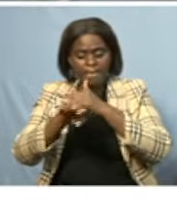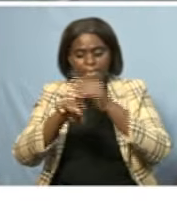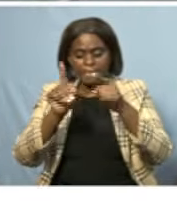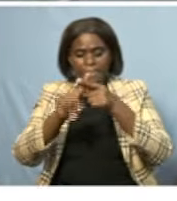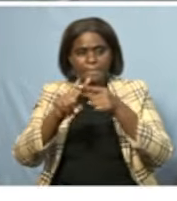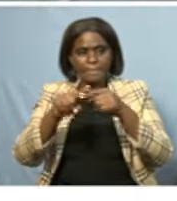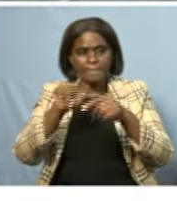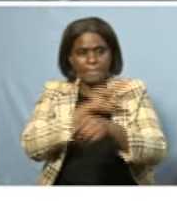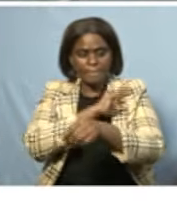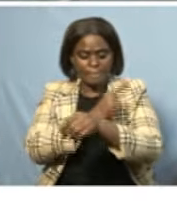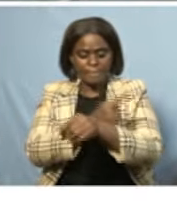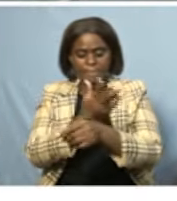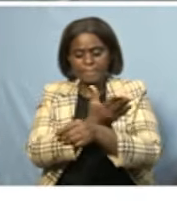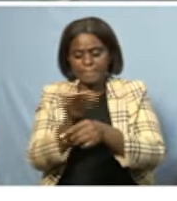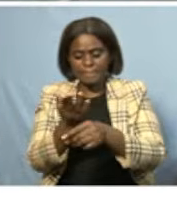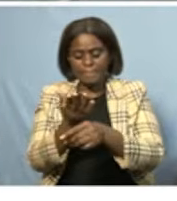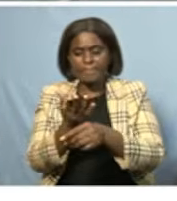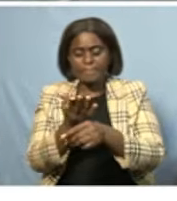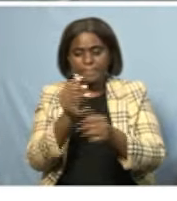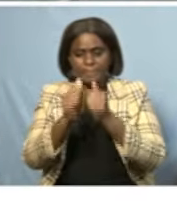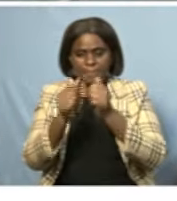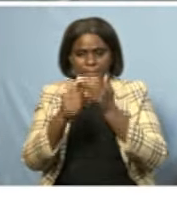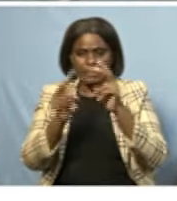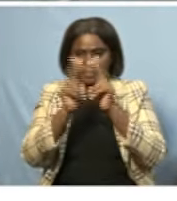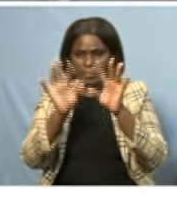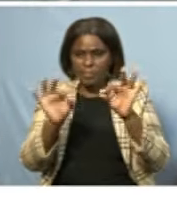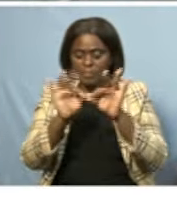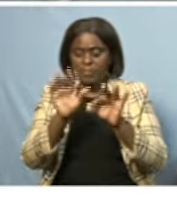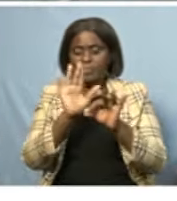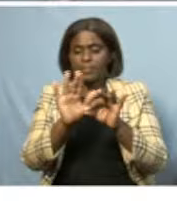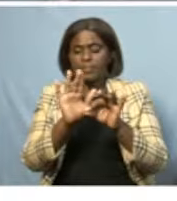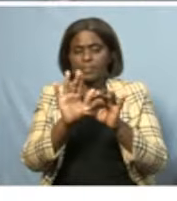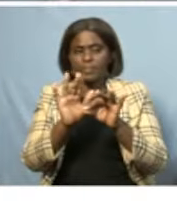to resources, which is very cardinal.